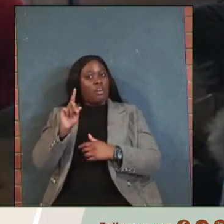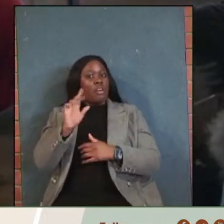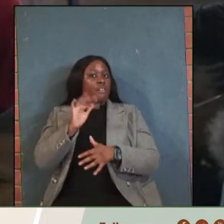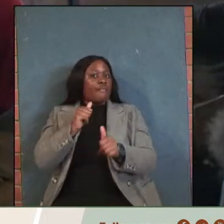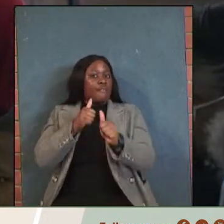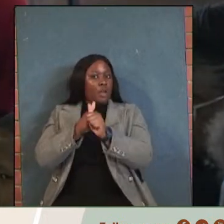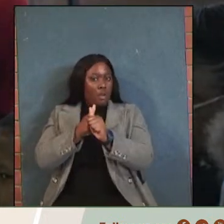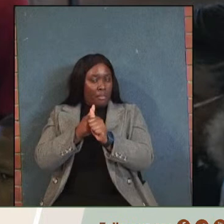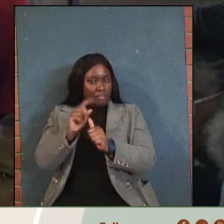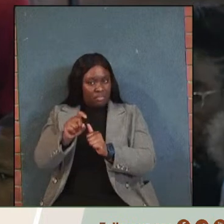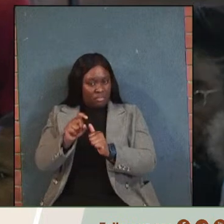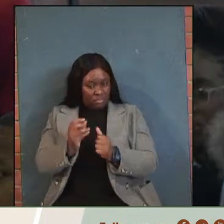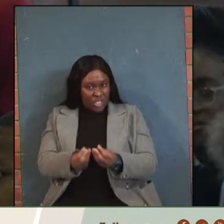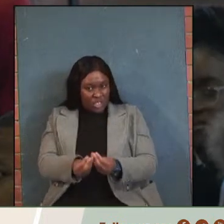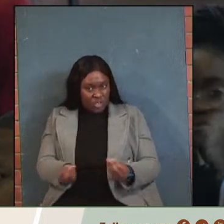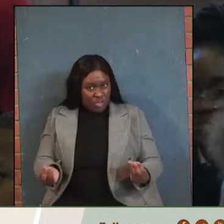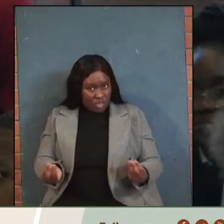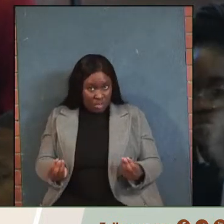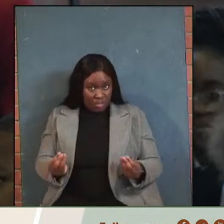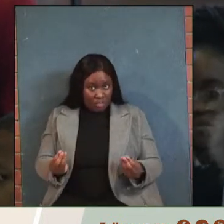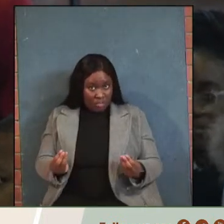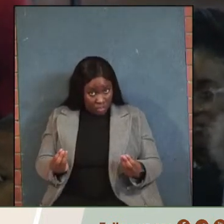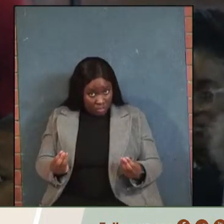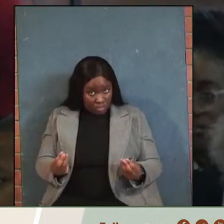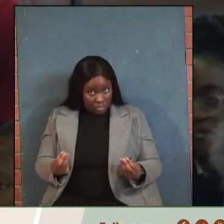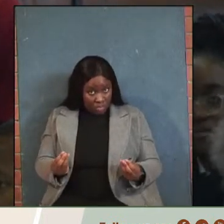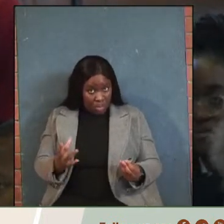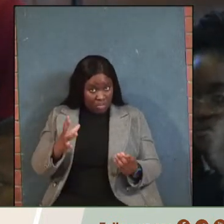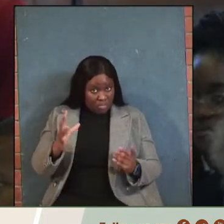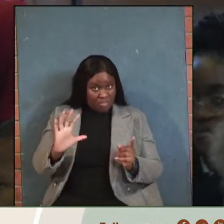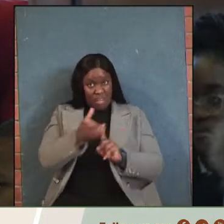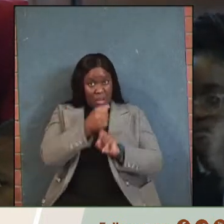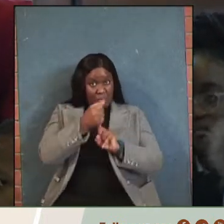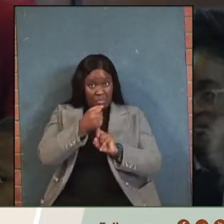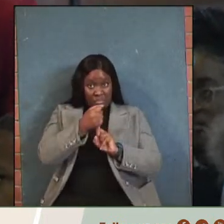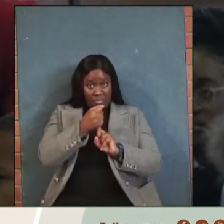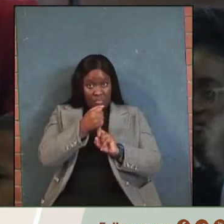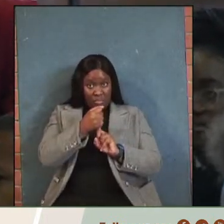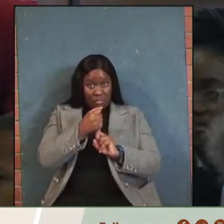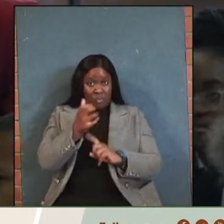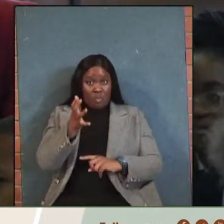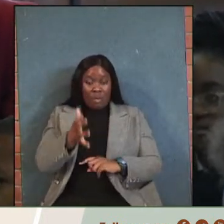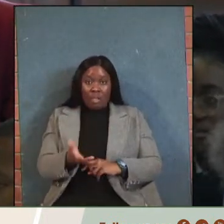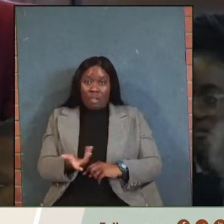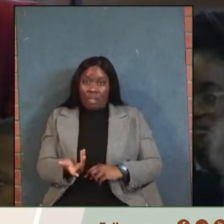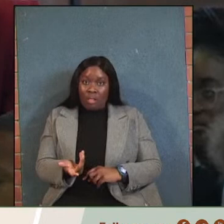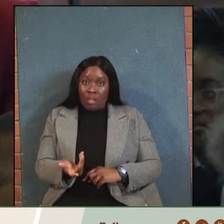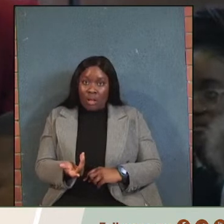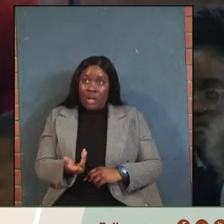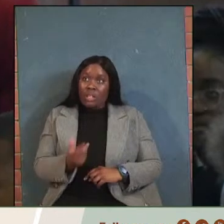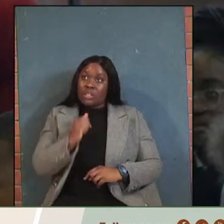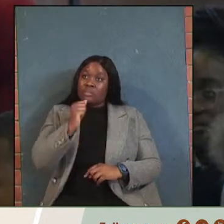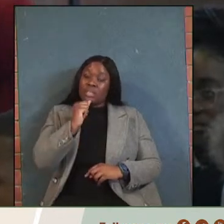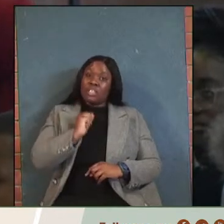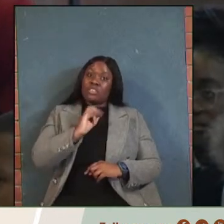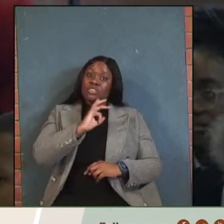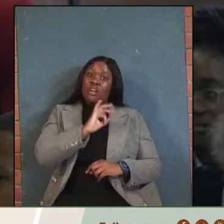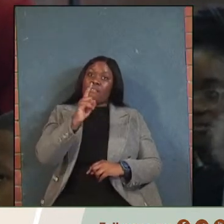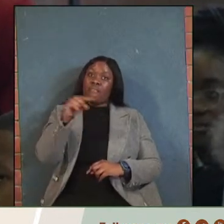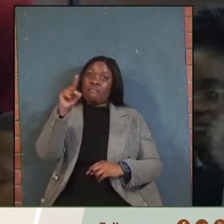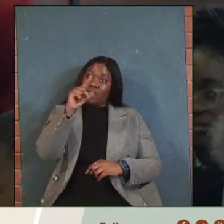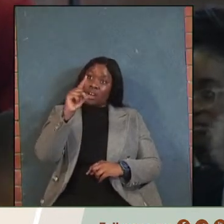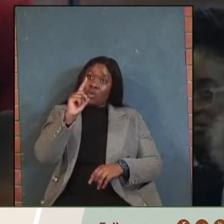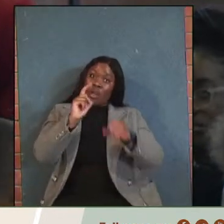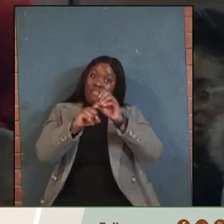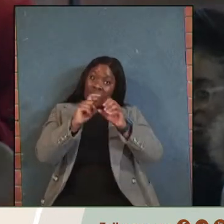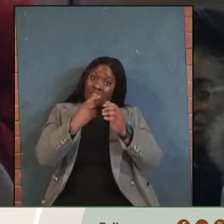that are kids not able to be taken against their own will, even if we have qualified caretakers, if you will? So